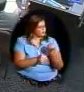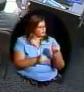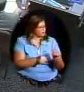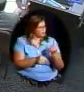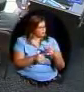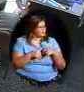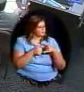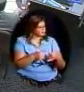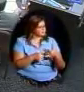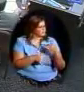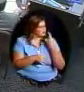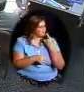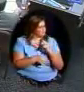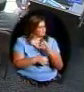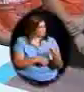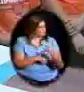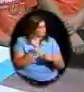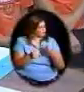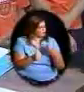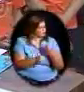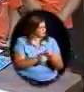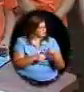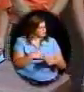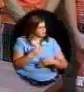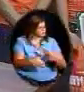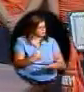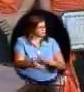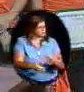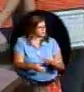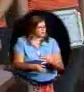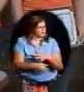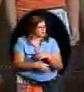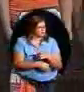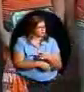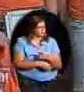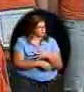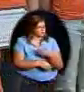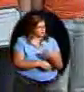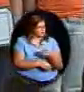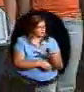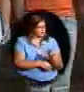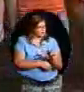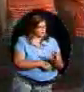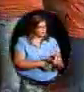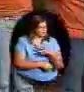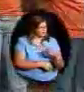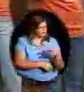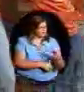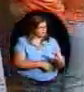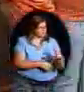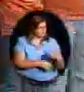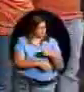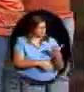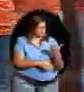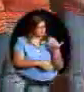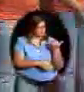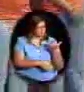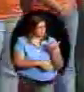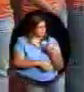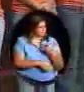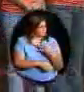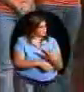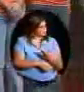row. They were 22-1 this past season and are 93-3 over the past 4 years. They